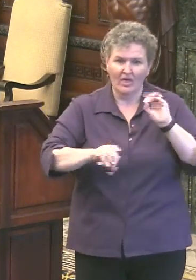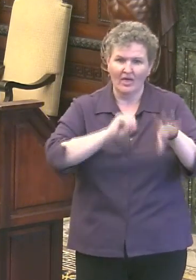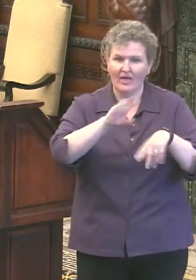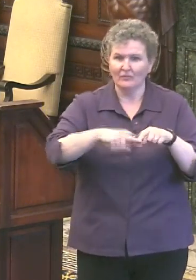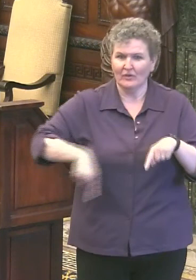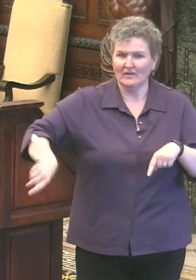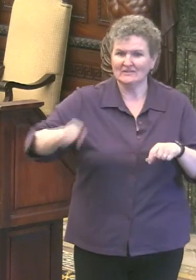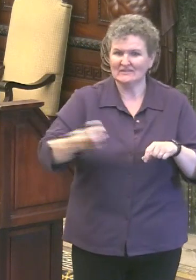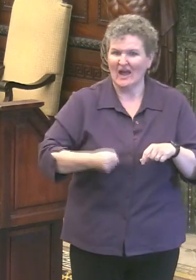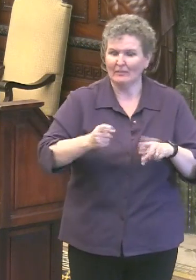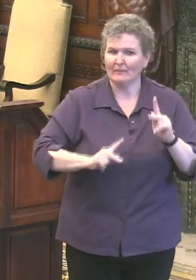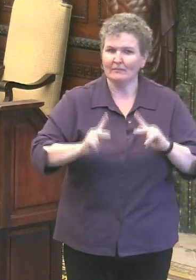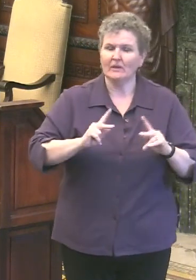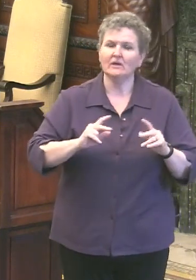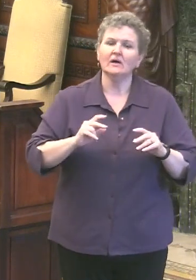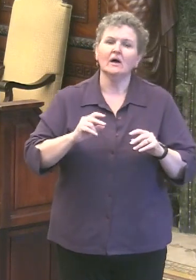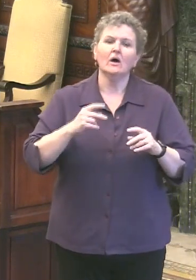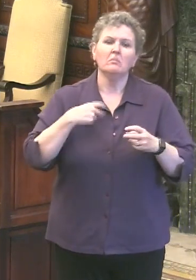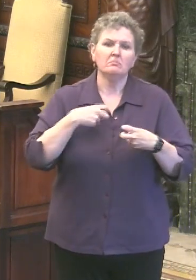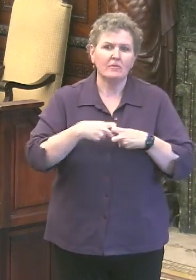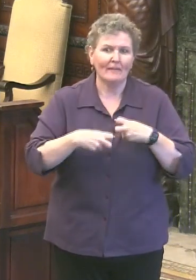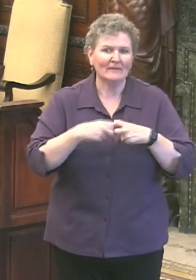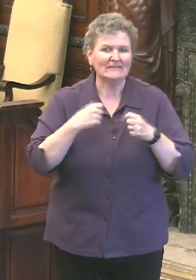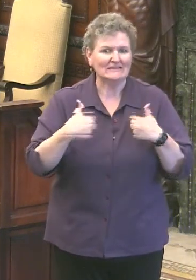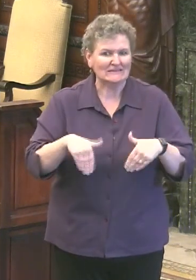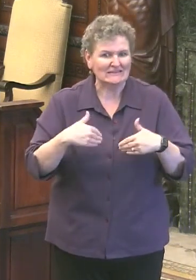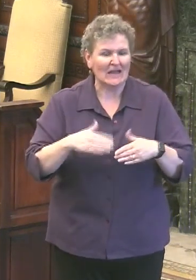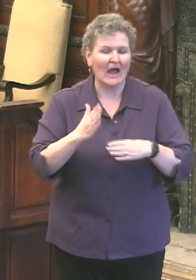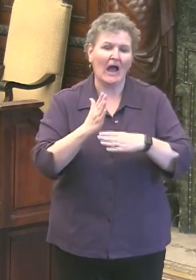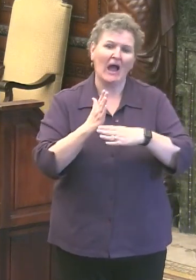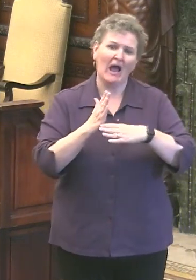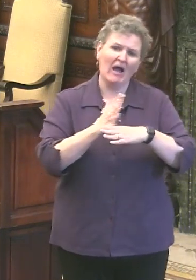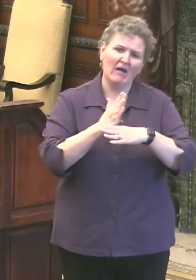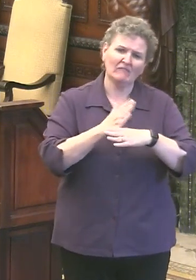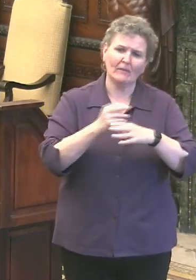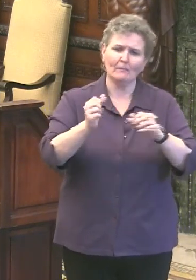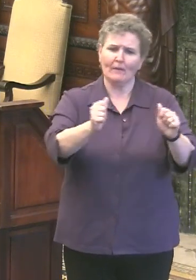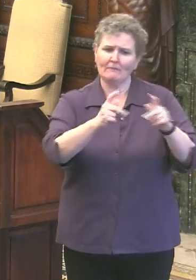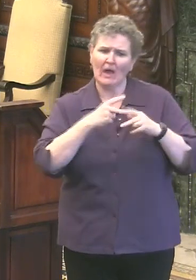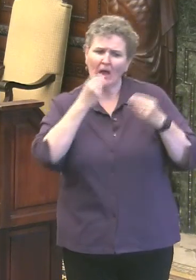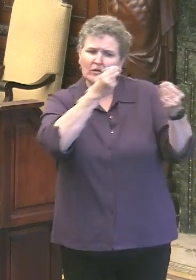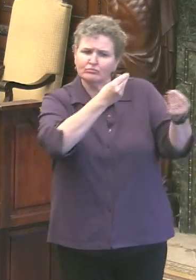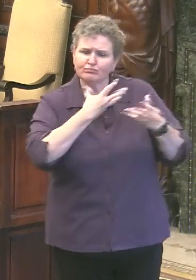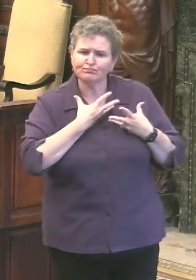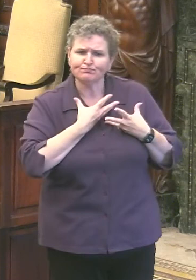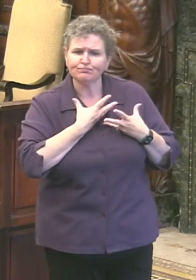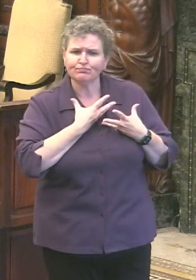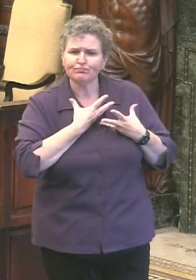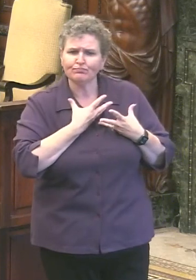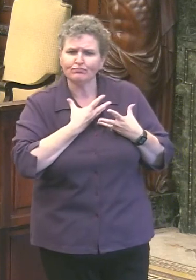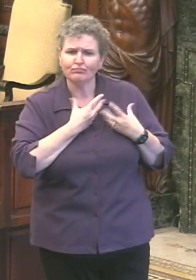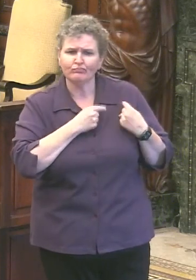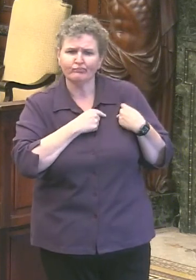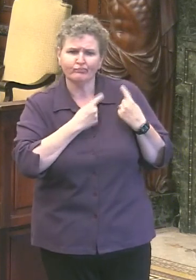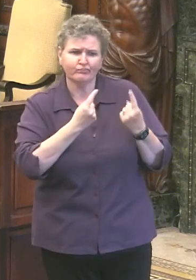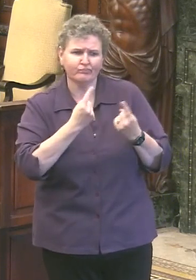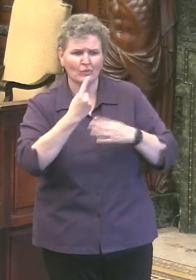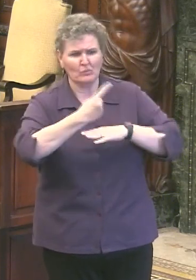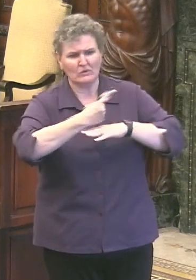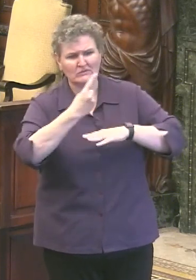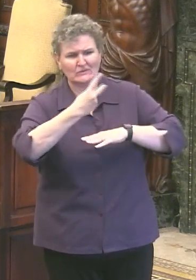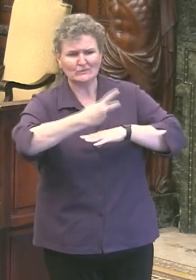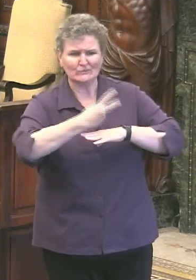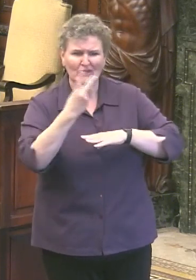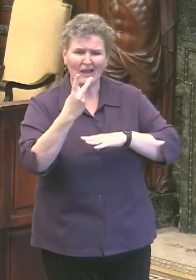that has happened recently that I'm not aware of. But our average turnaround in for the national labs in the past has been 1 to 2 days. So it would be